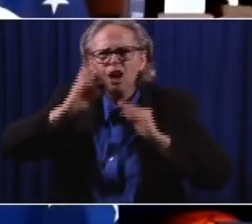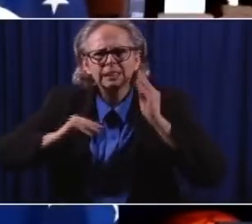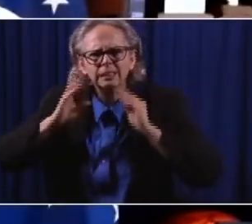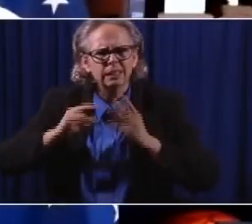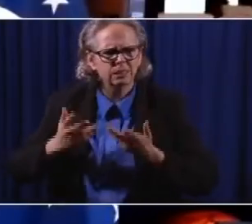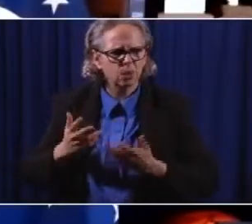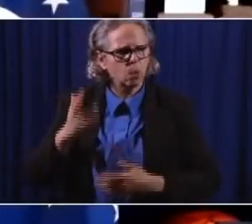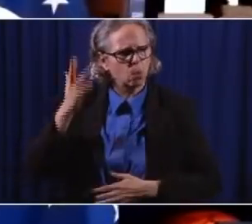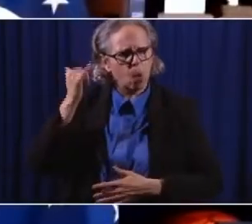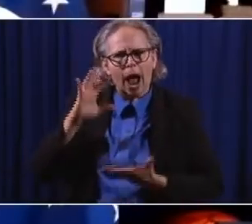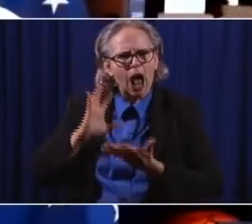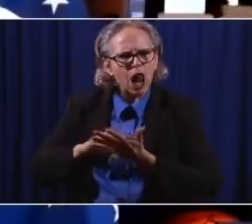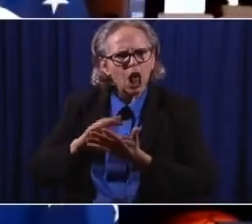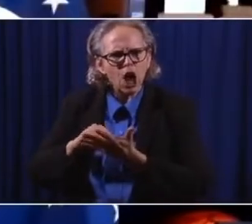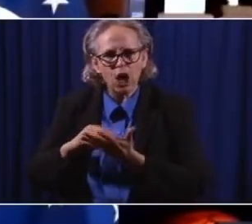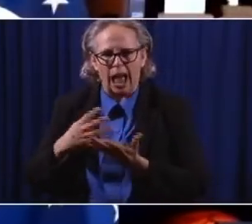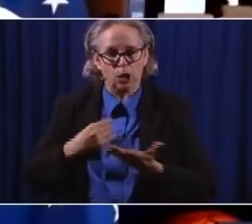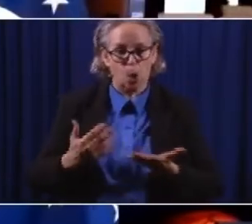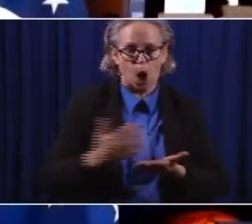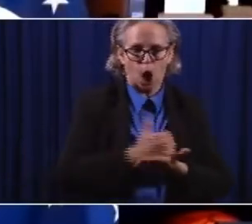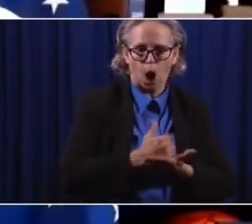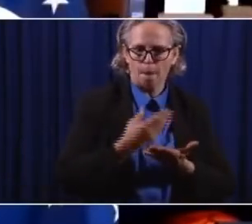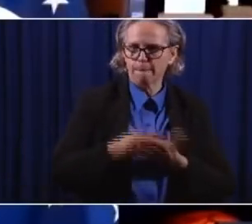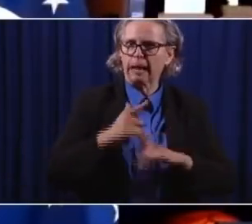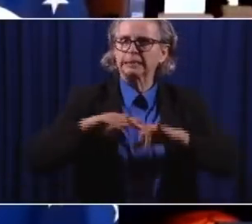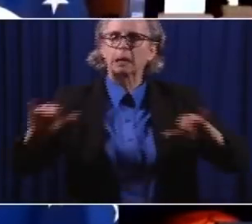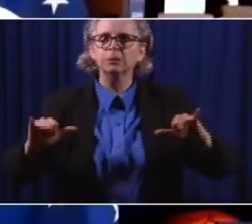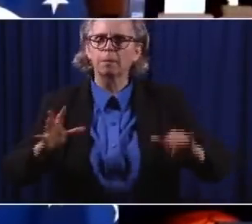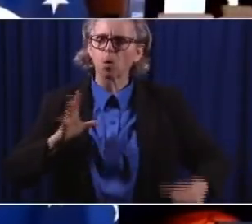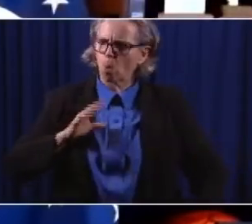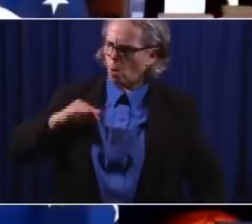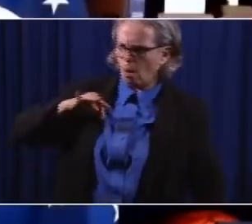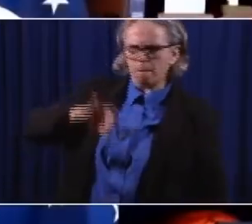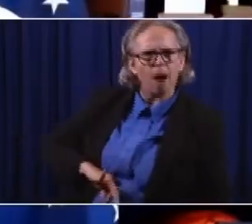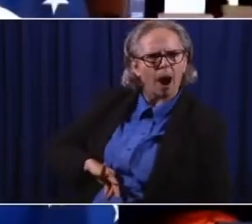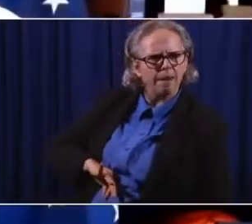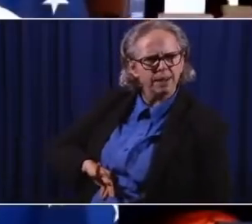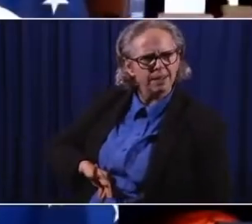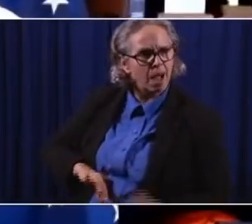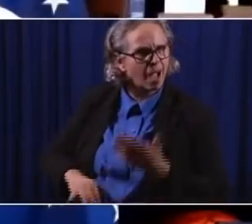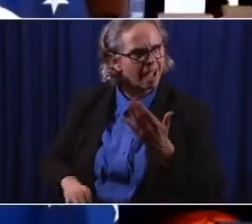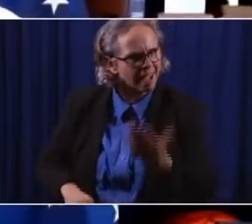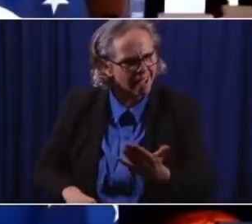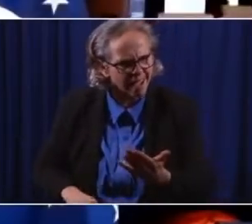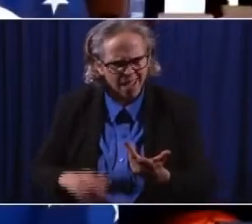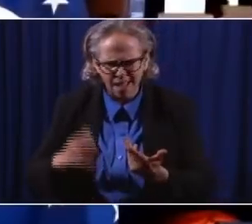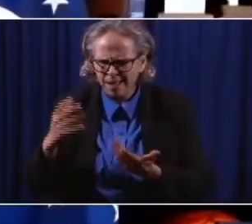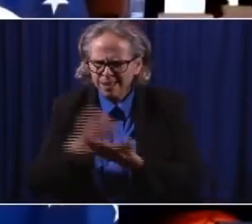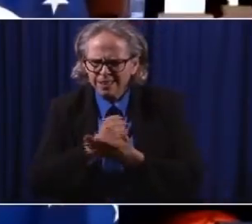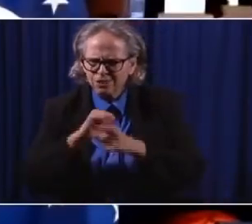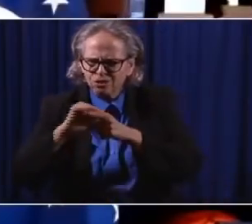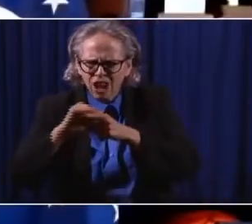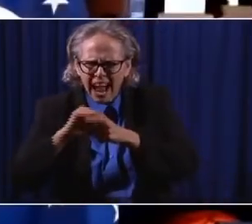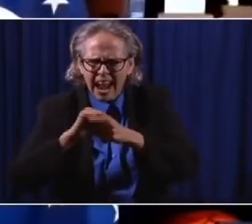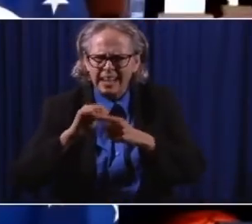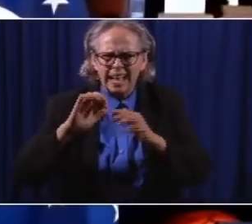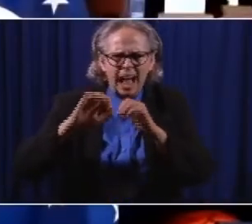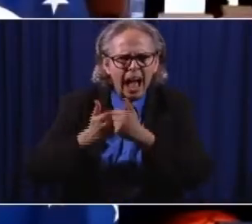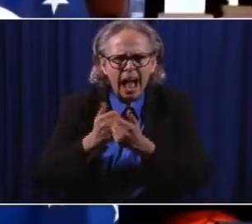same time, where you're while you're in the process of acquiring your